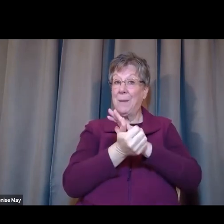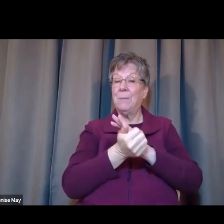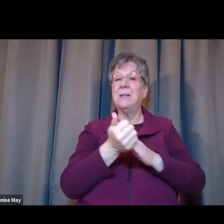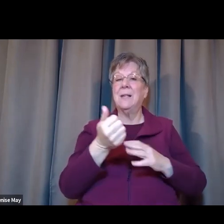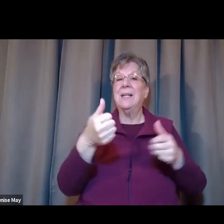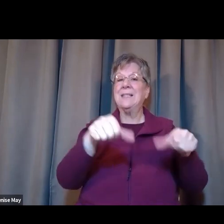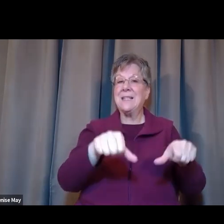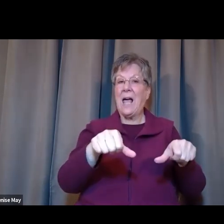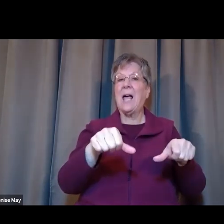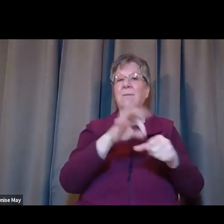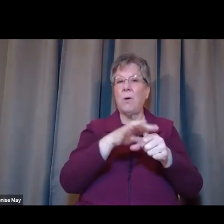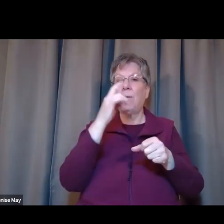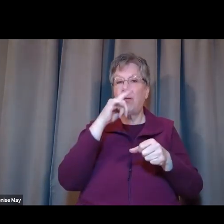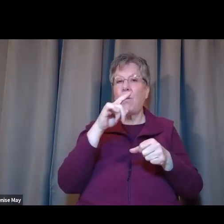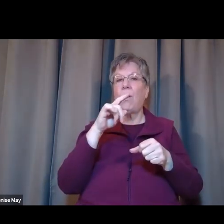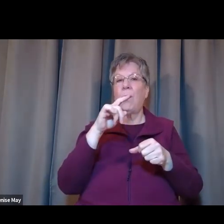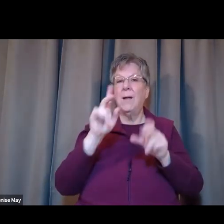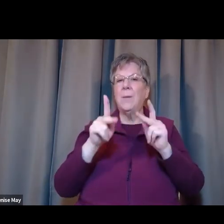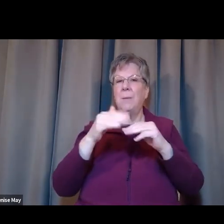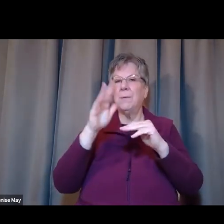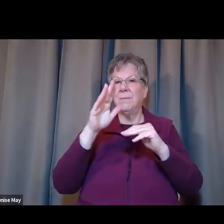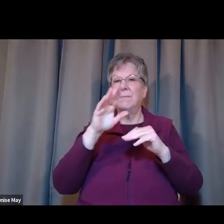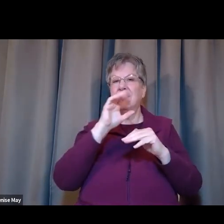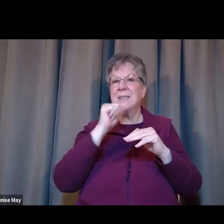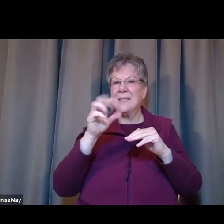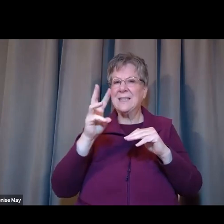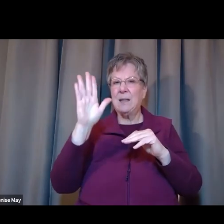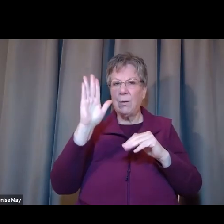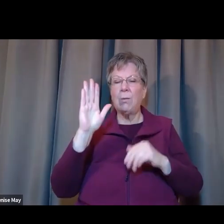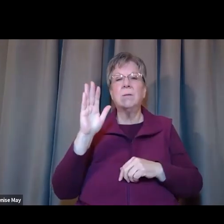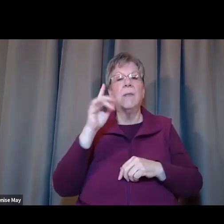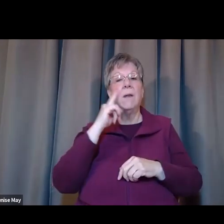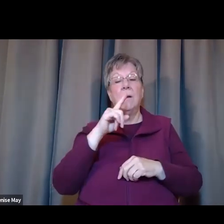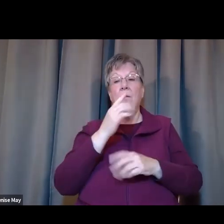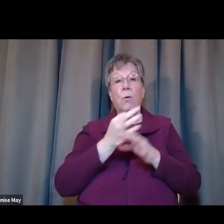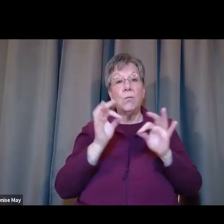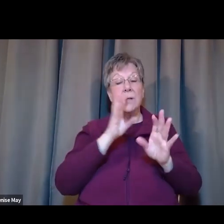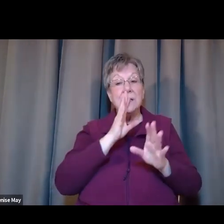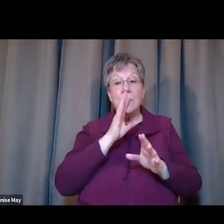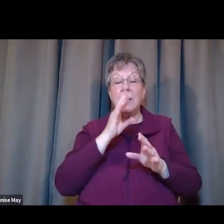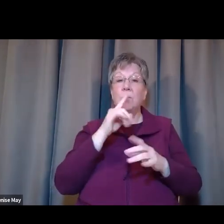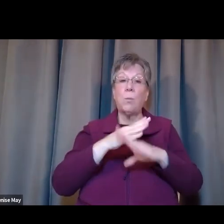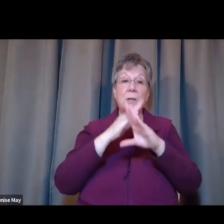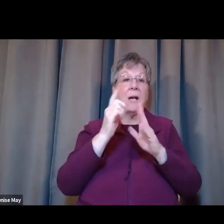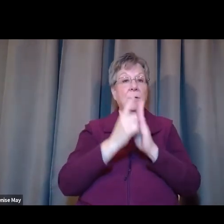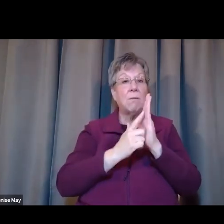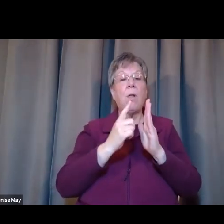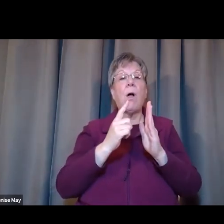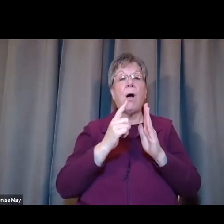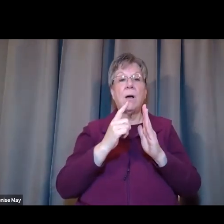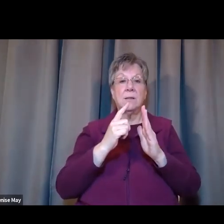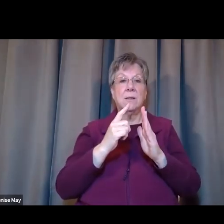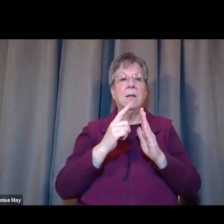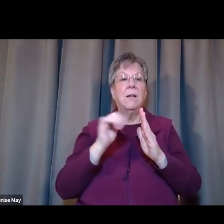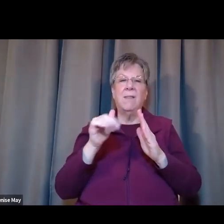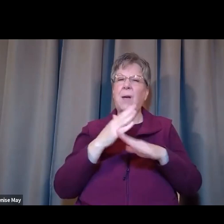or older. More general guarantees of free speech and equal protection of the laws prohibit